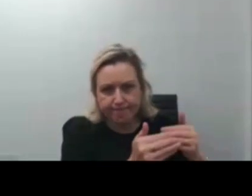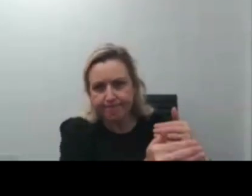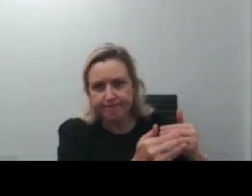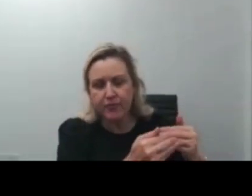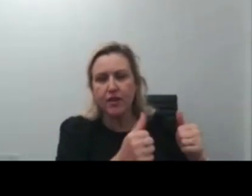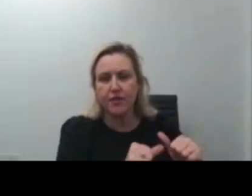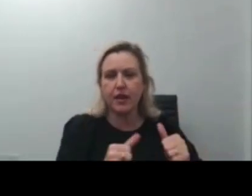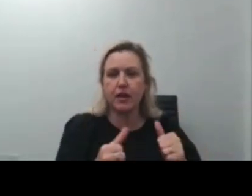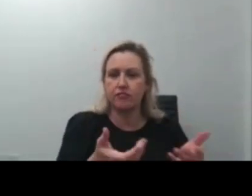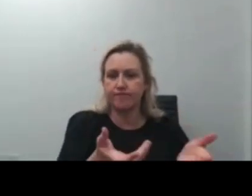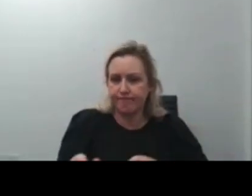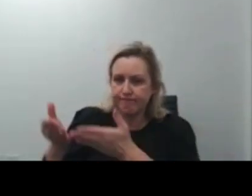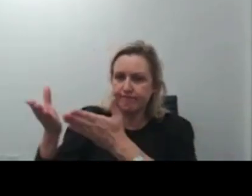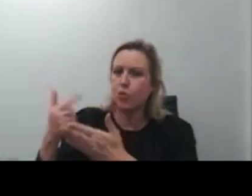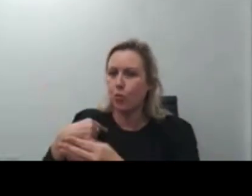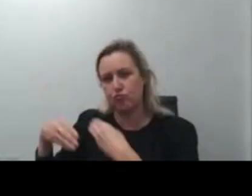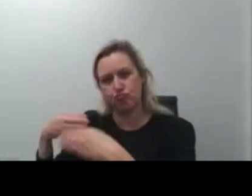us to then process it.